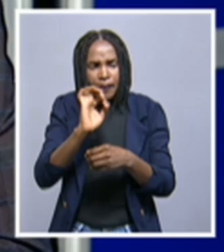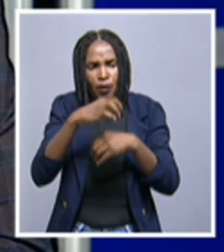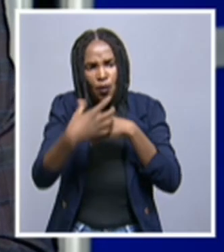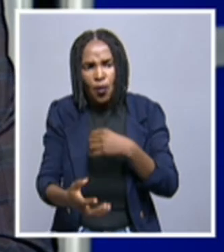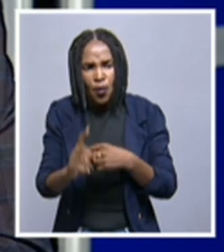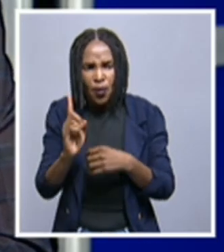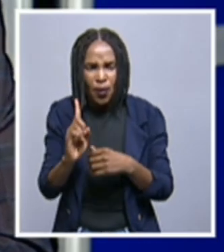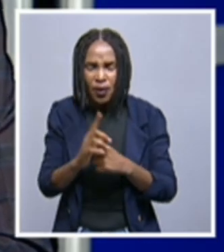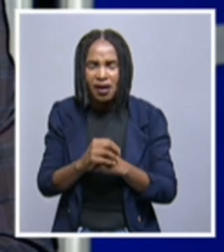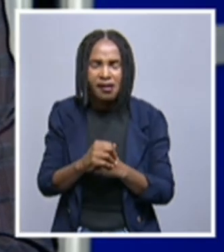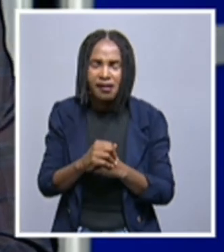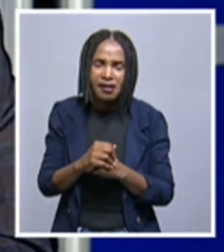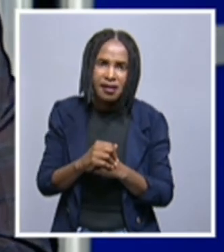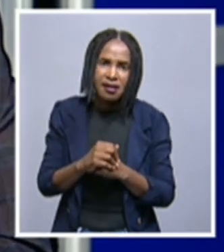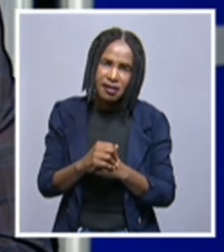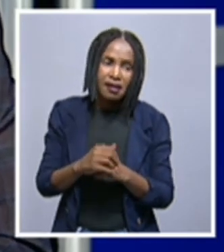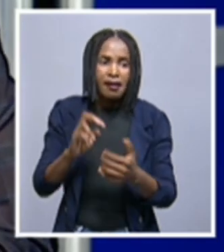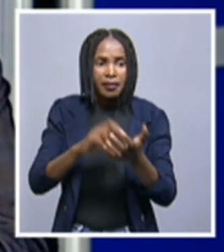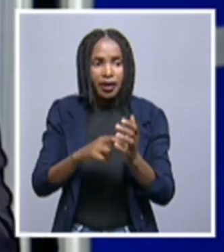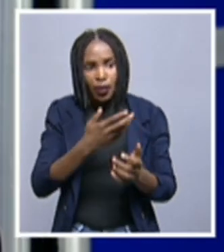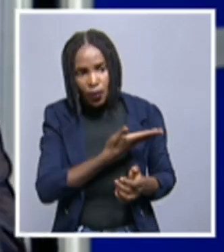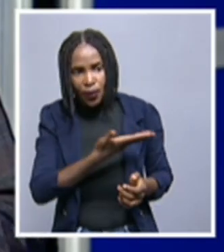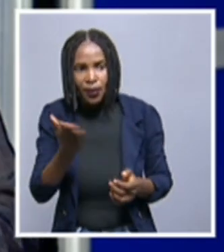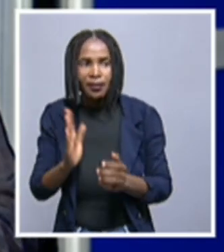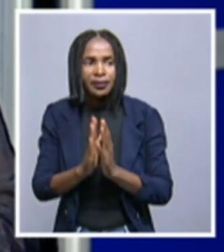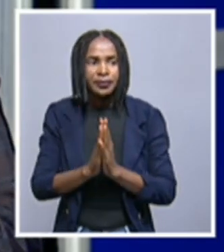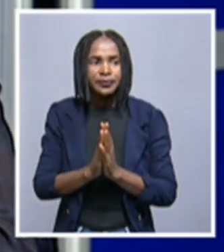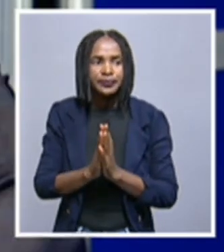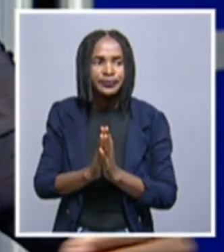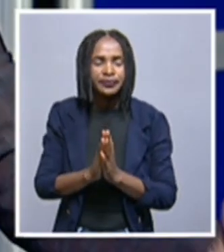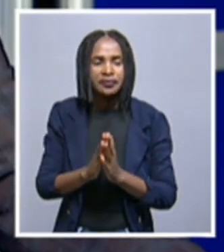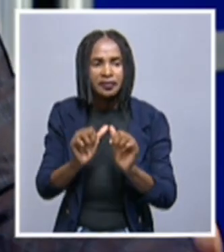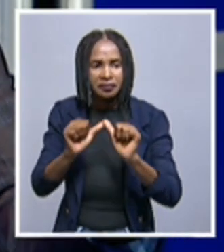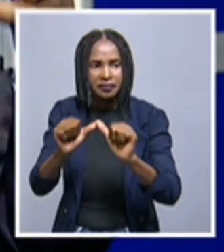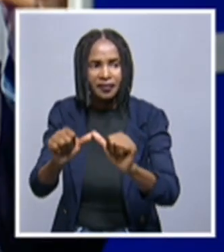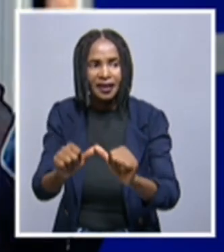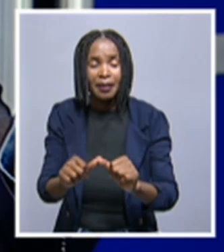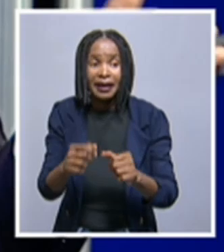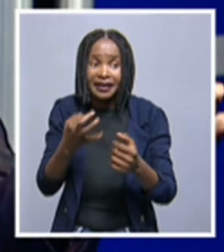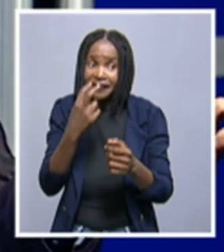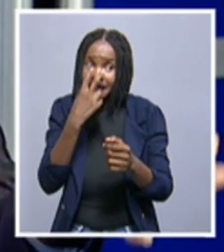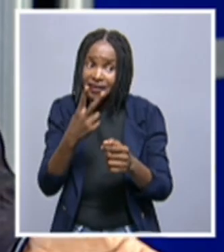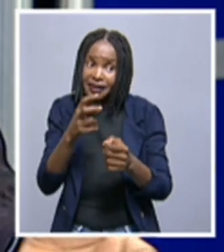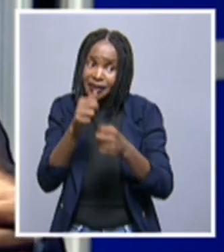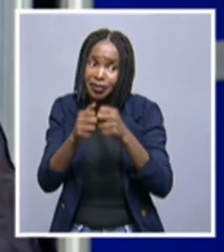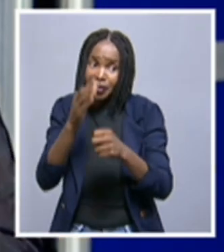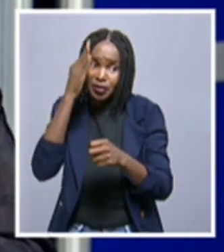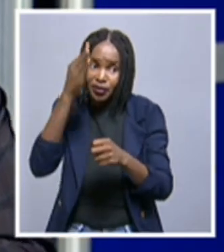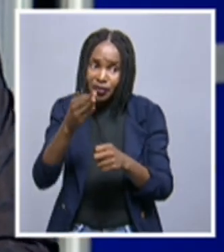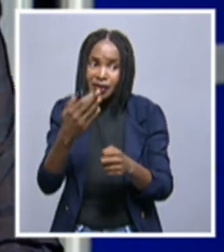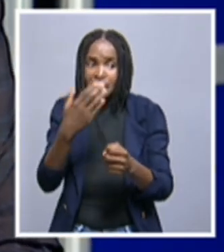one, then automatically most of them, they will try to pull out of the economy look for safe areas